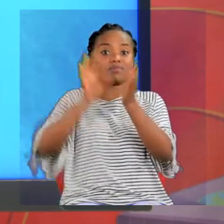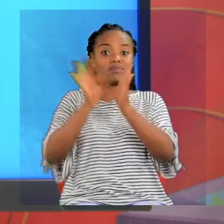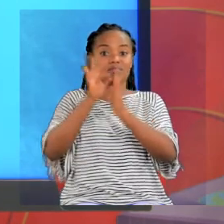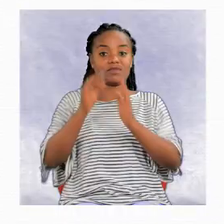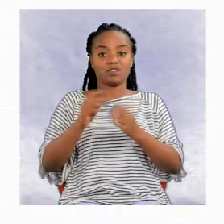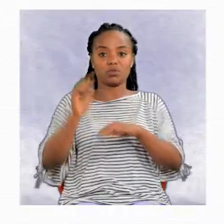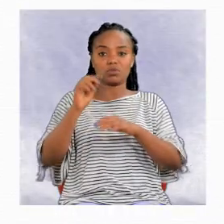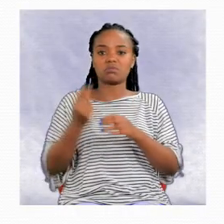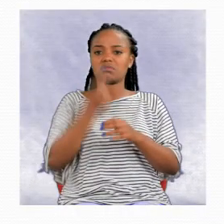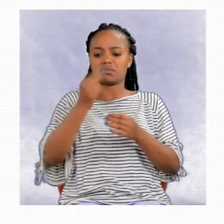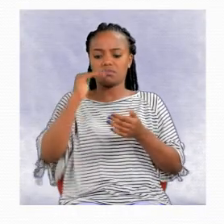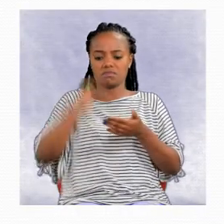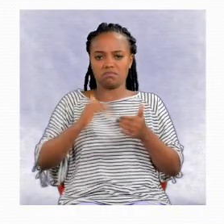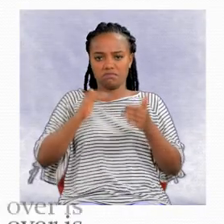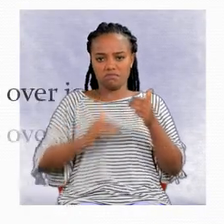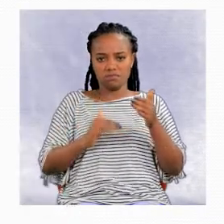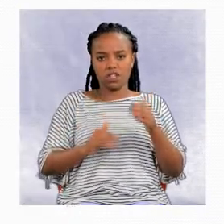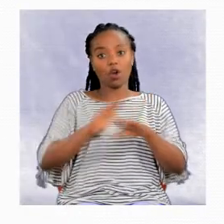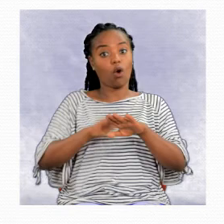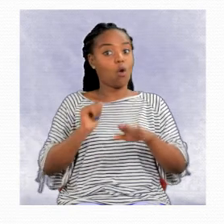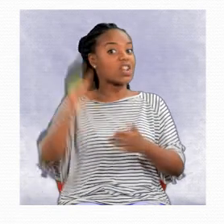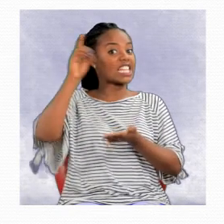depreciation.